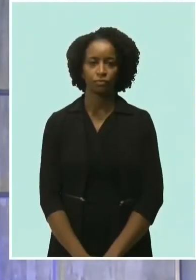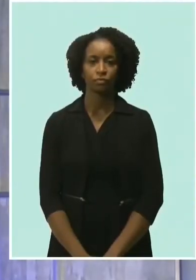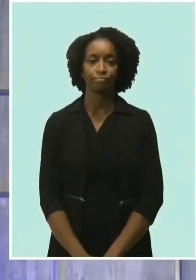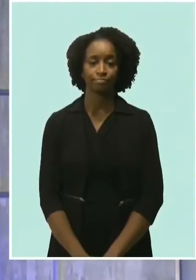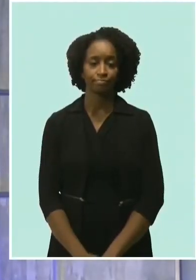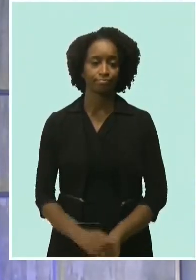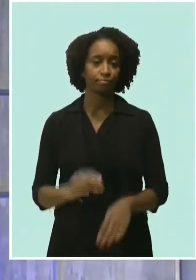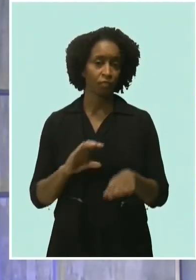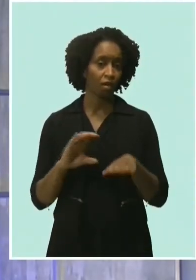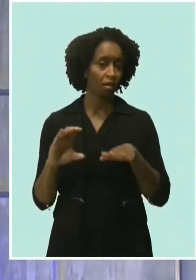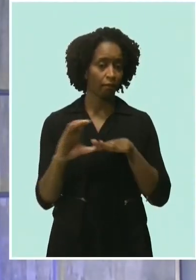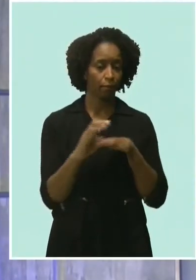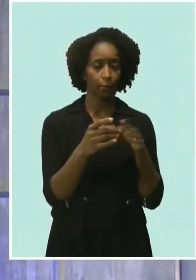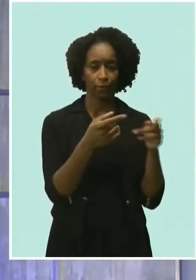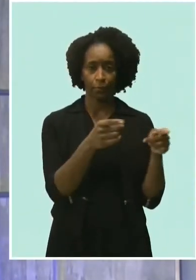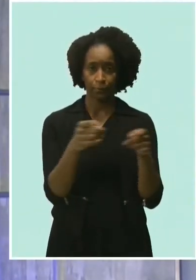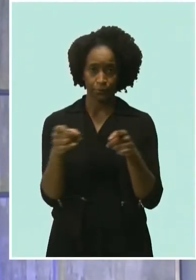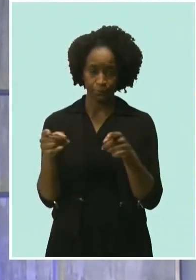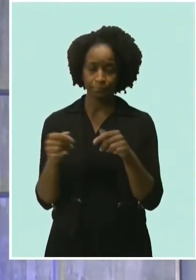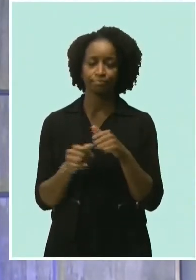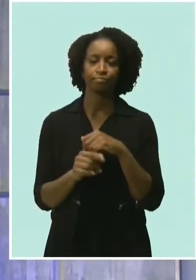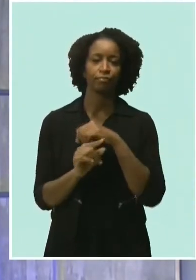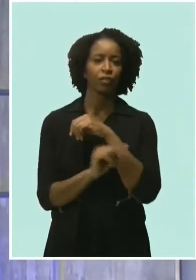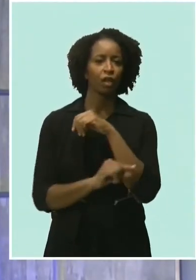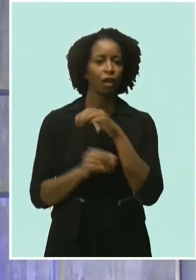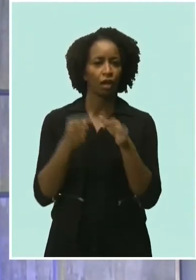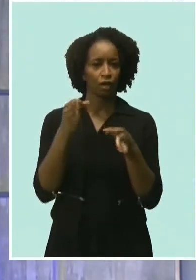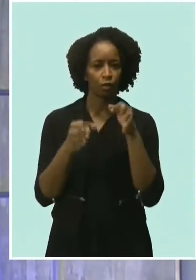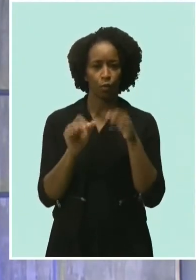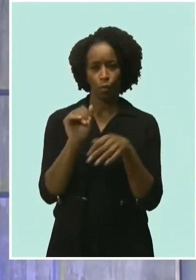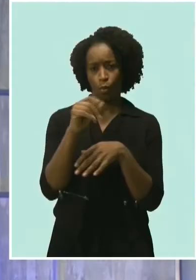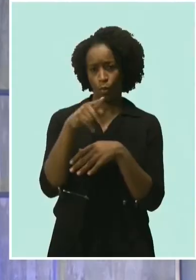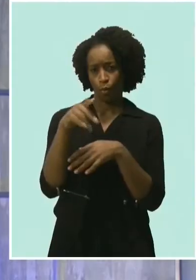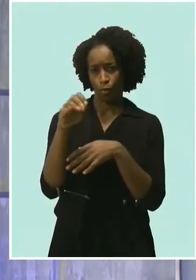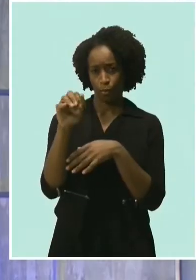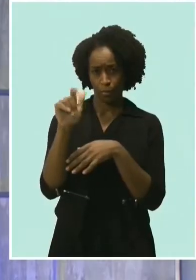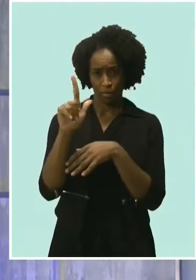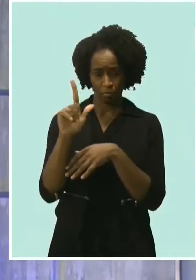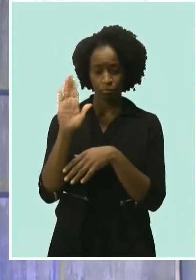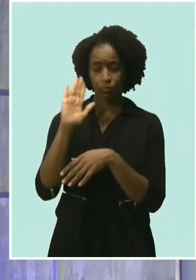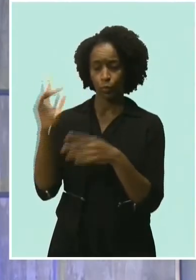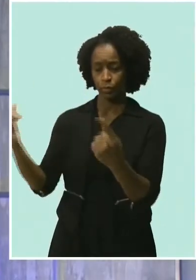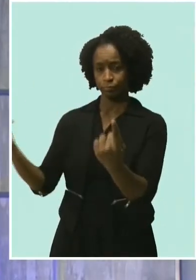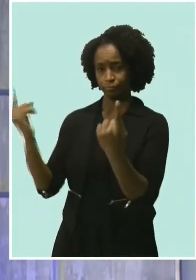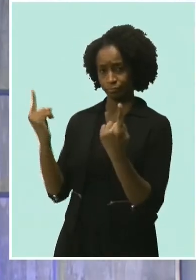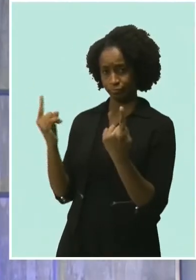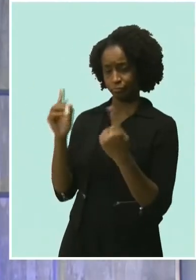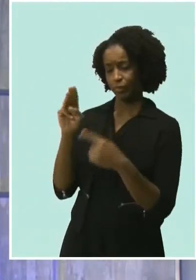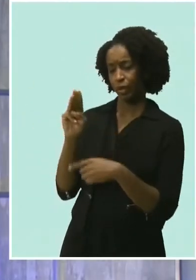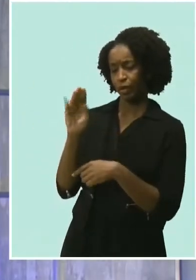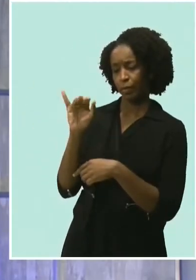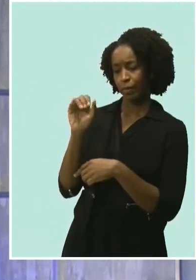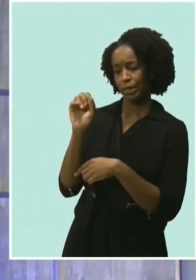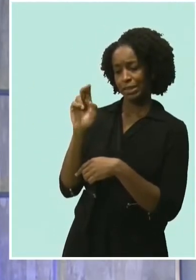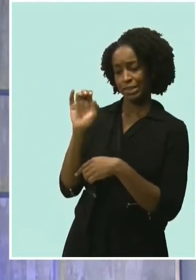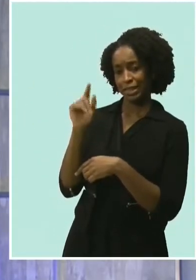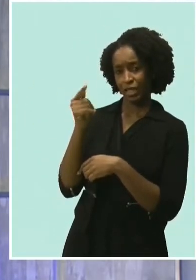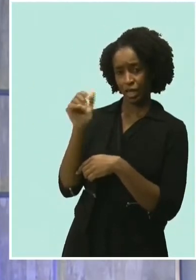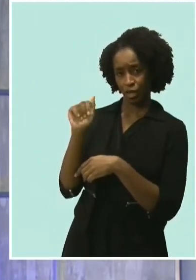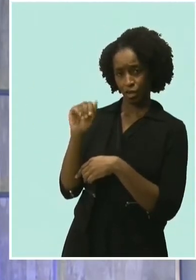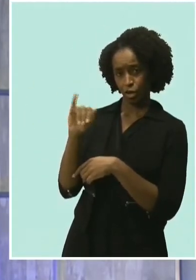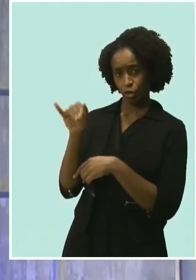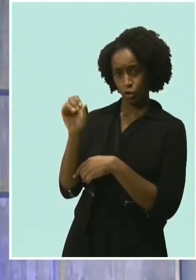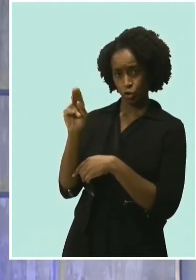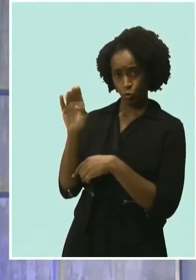Checking in with our regional neighbors now, Ghana's Court of Appeal will hear arguments in the Masenga Jones versus the Ghana Elections Commission and others